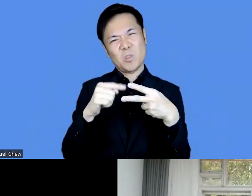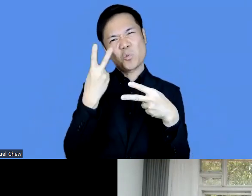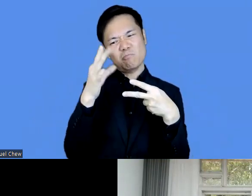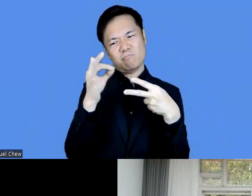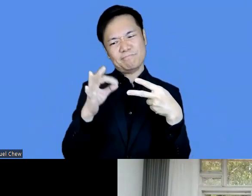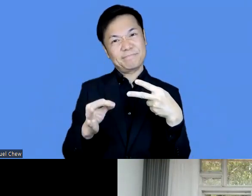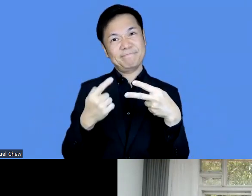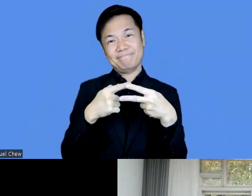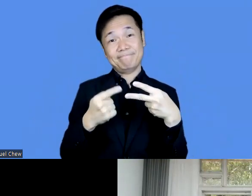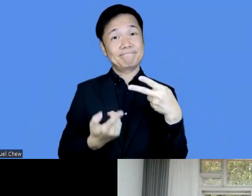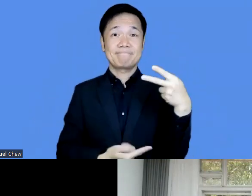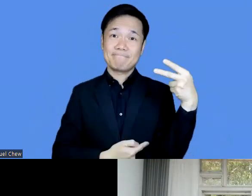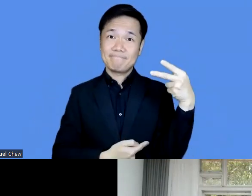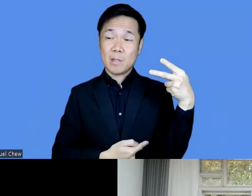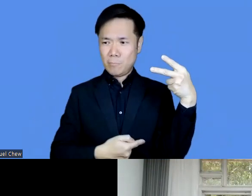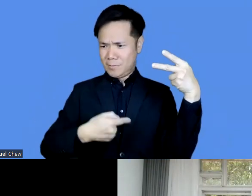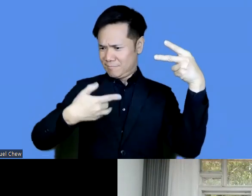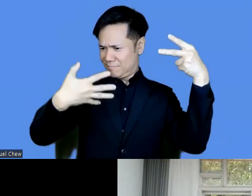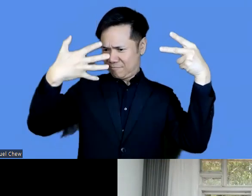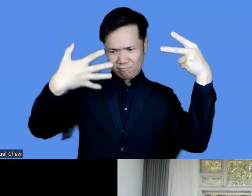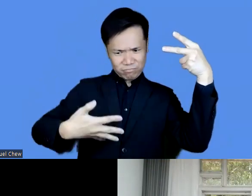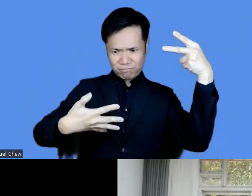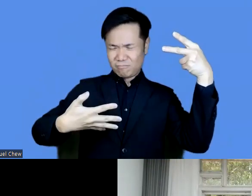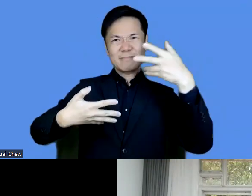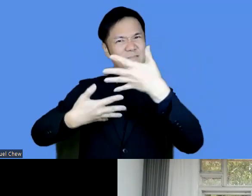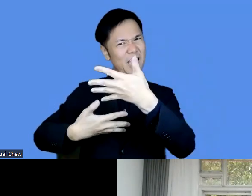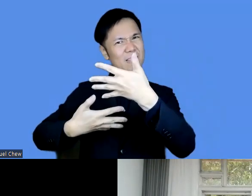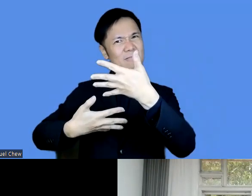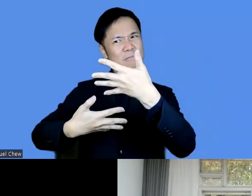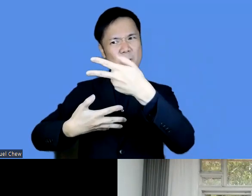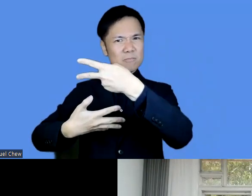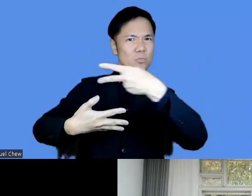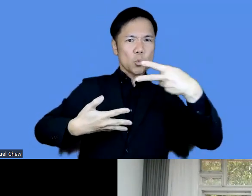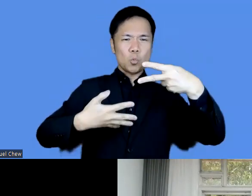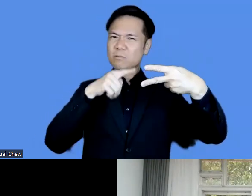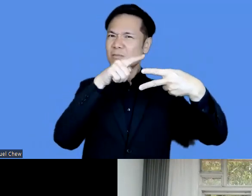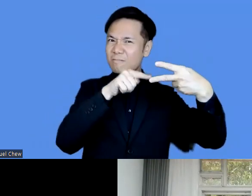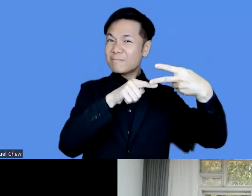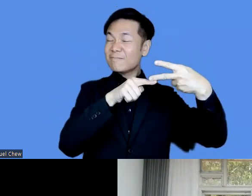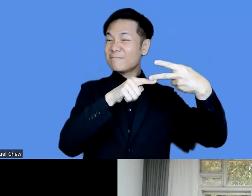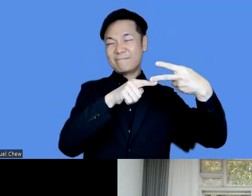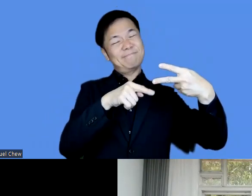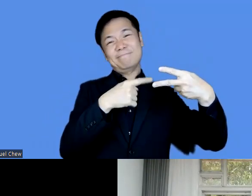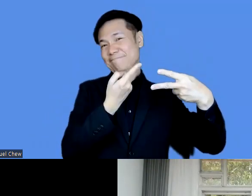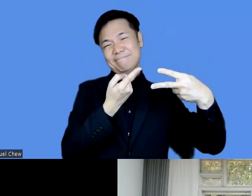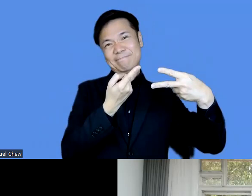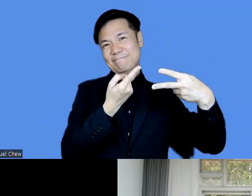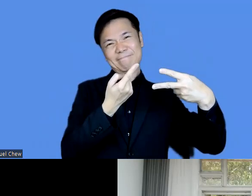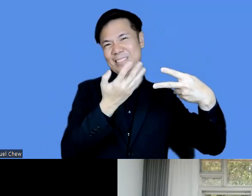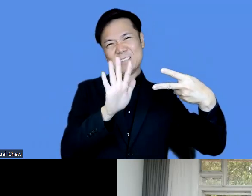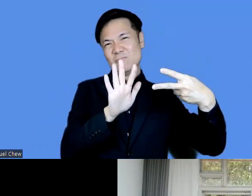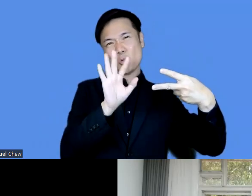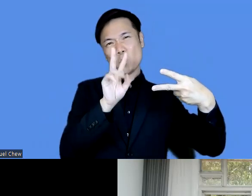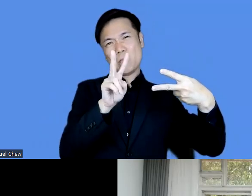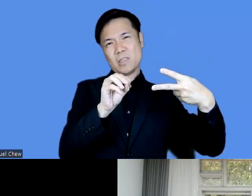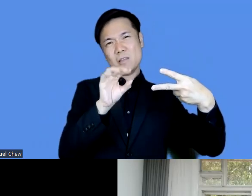can certainly say that 10 was already very little. And in that very minimum number, only 20%